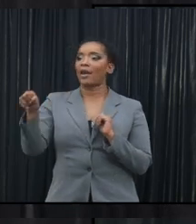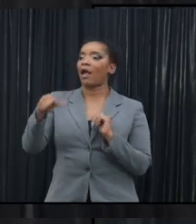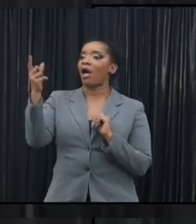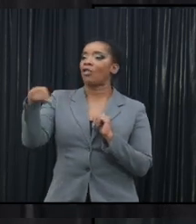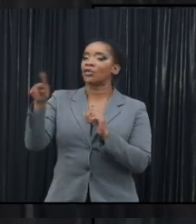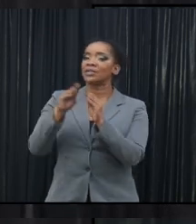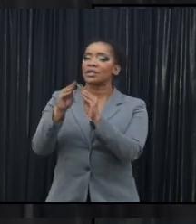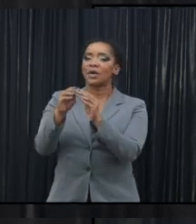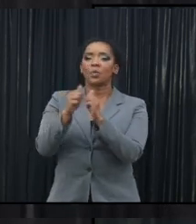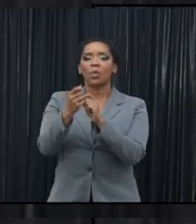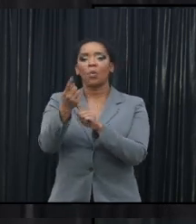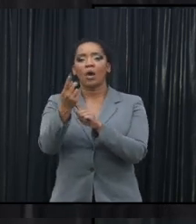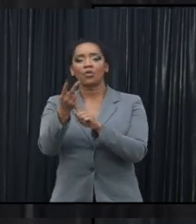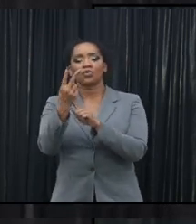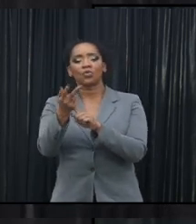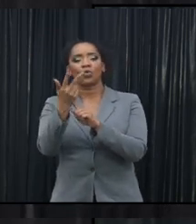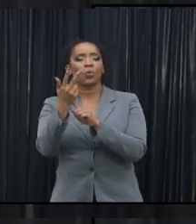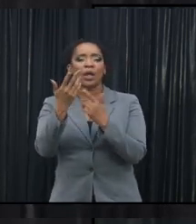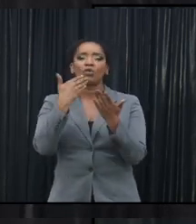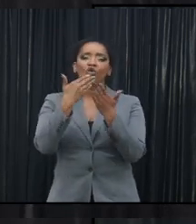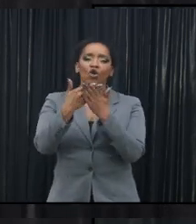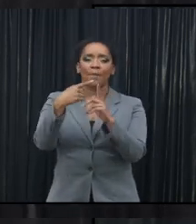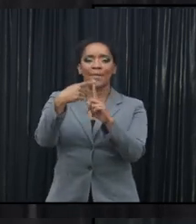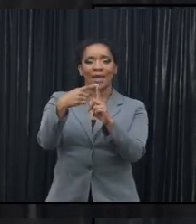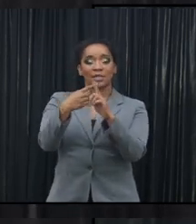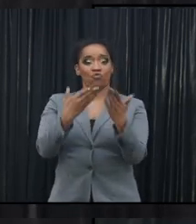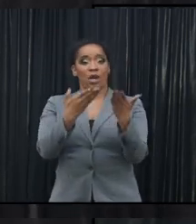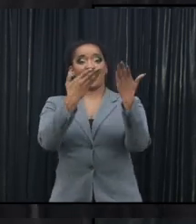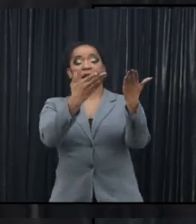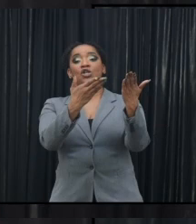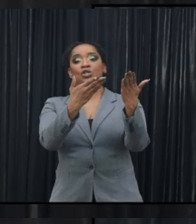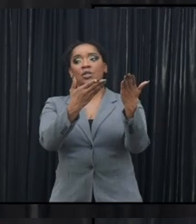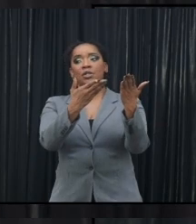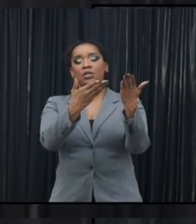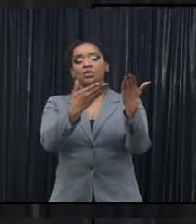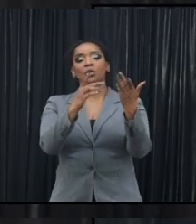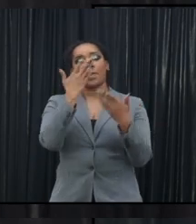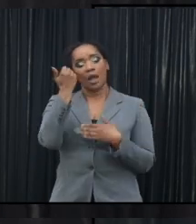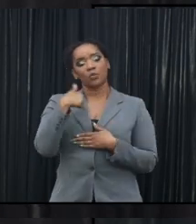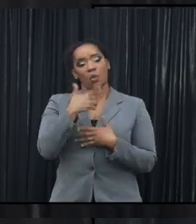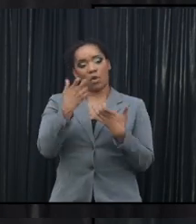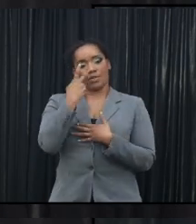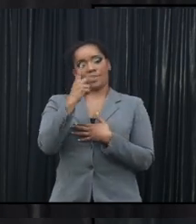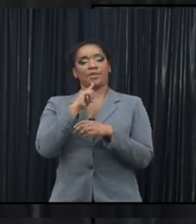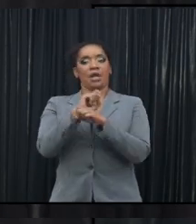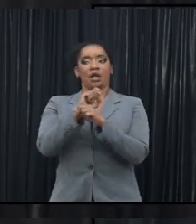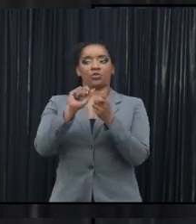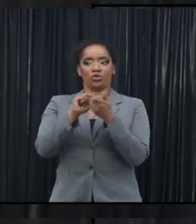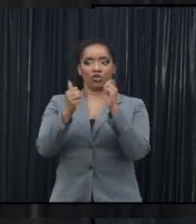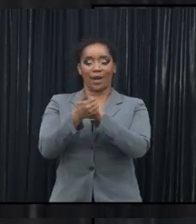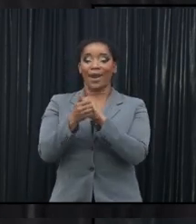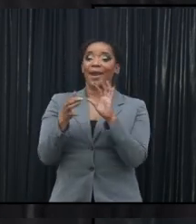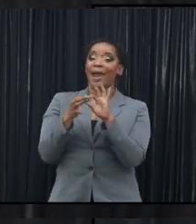two, three really good policy recommendations, because we know that we want to effectuate change. Having conferences is great, but we